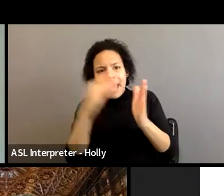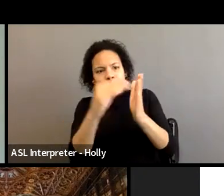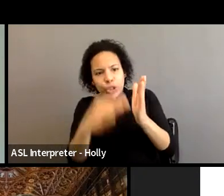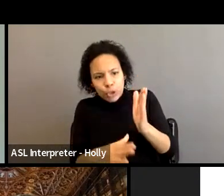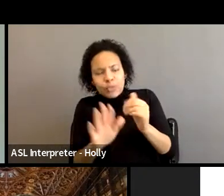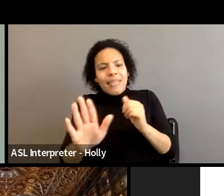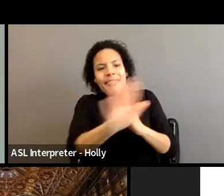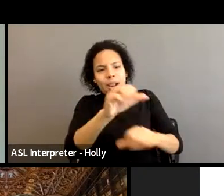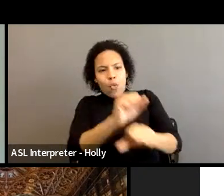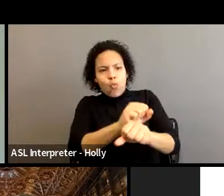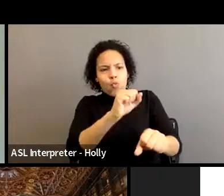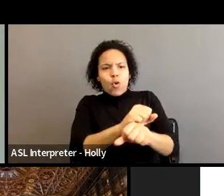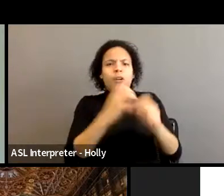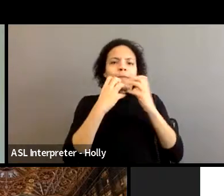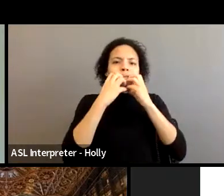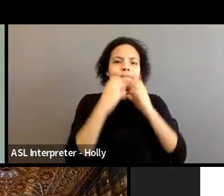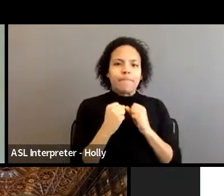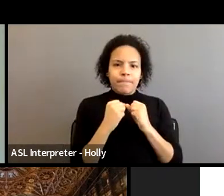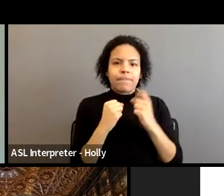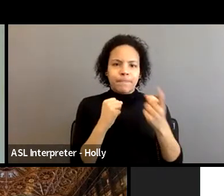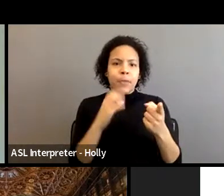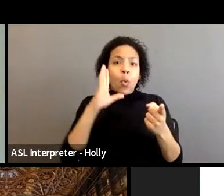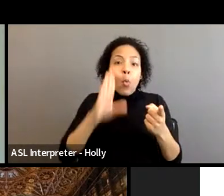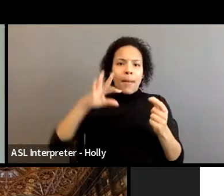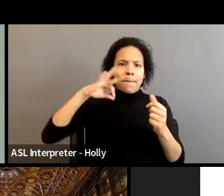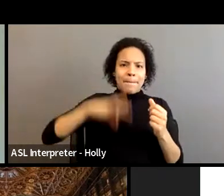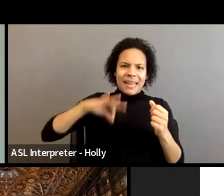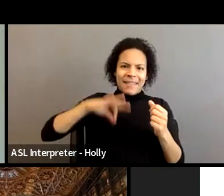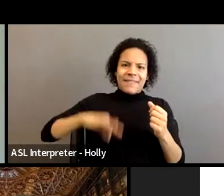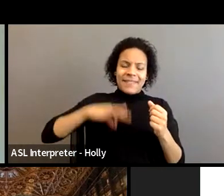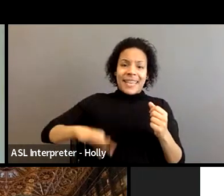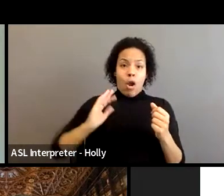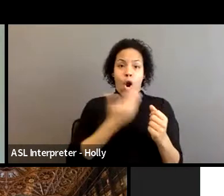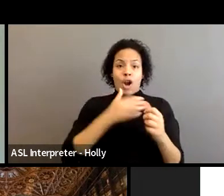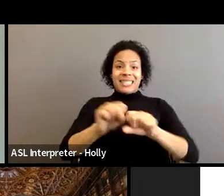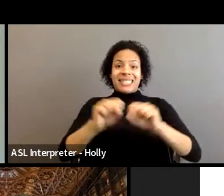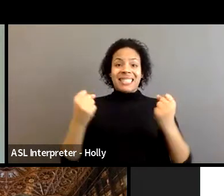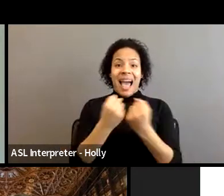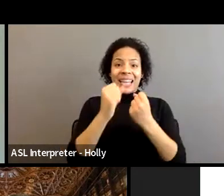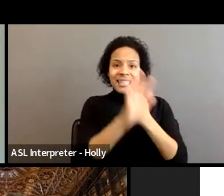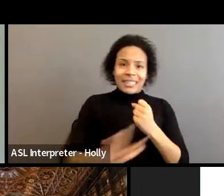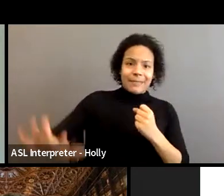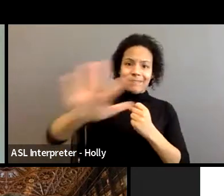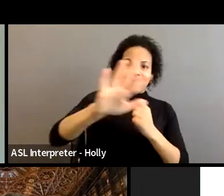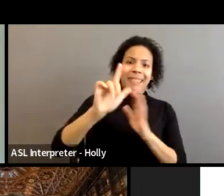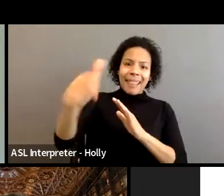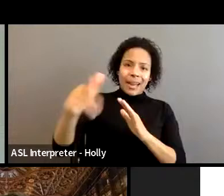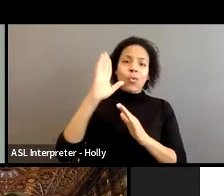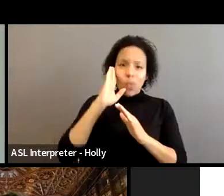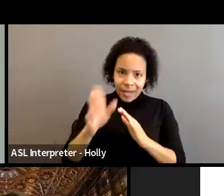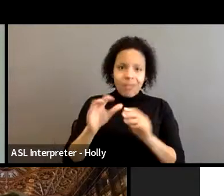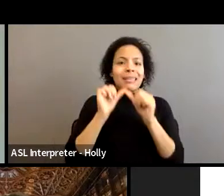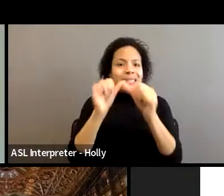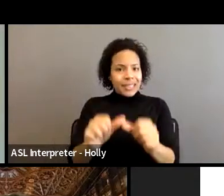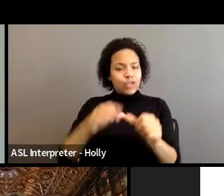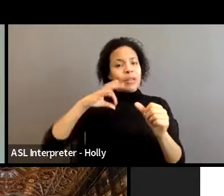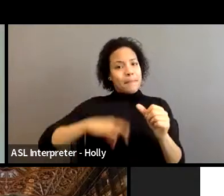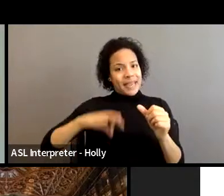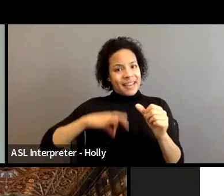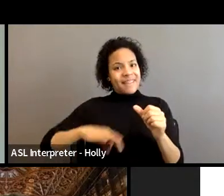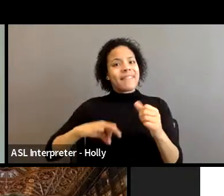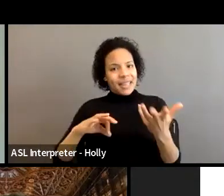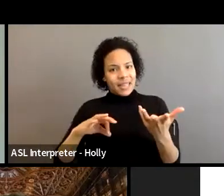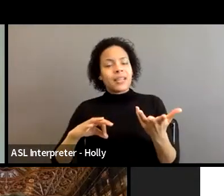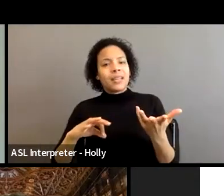I would say they should invest in their resources. You don't have to like the advocacy. You don't like to like the way that they protest, the way that they